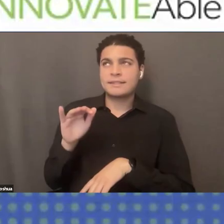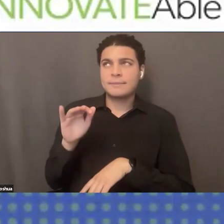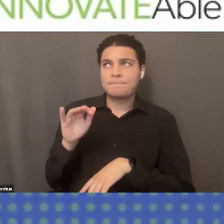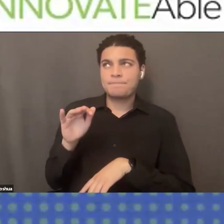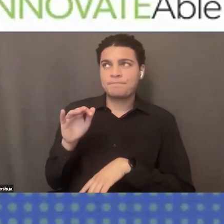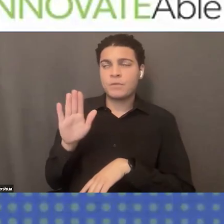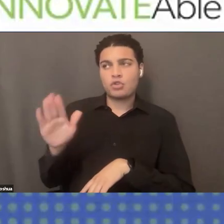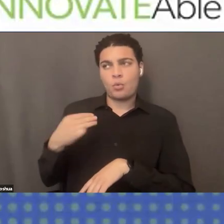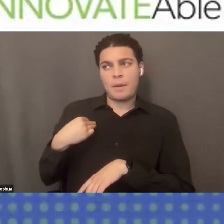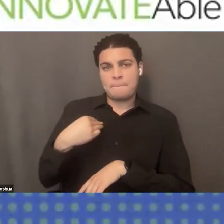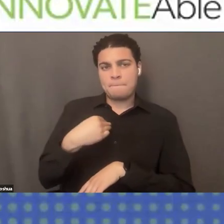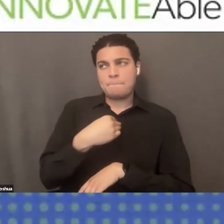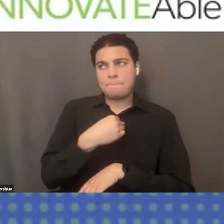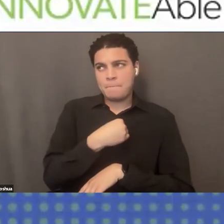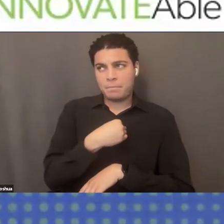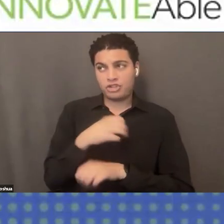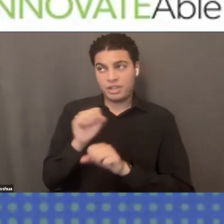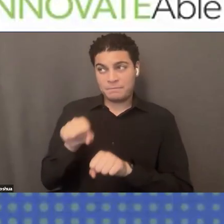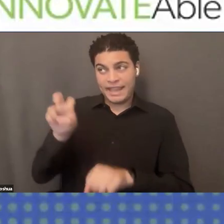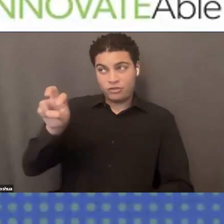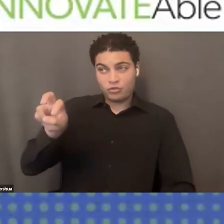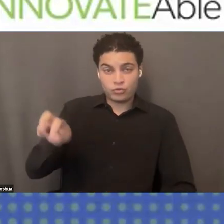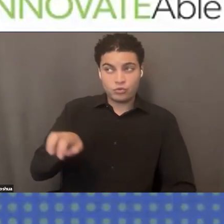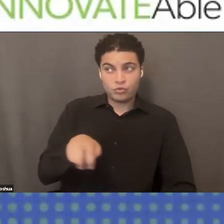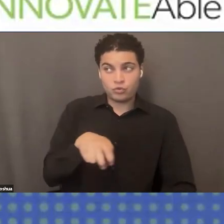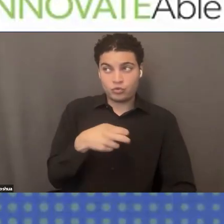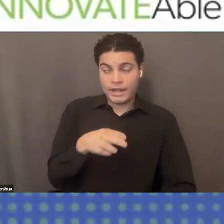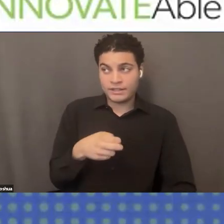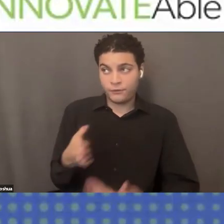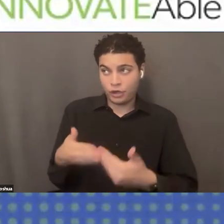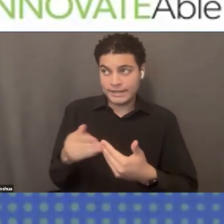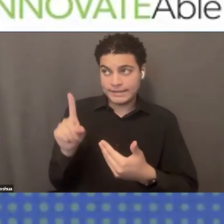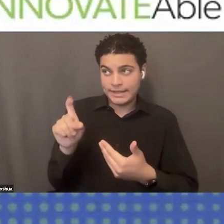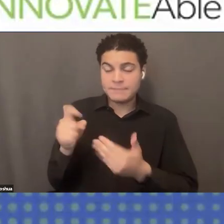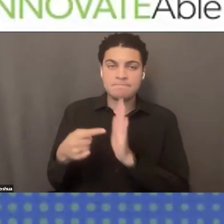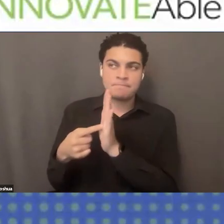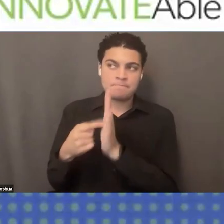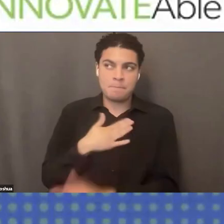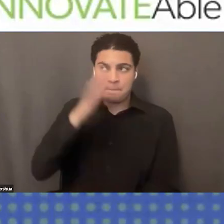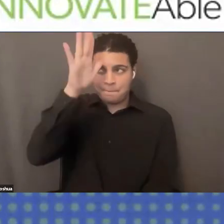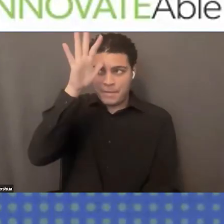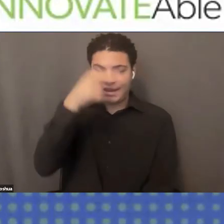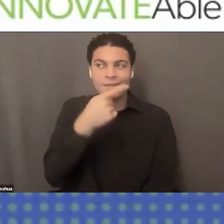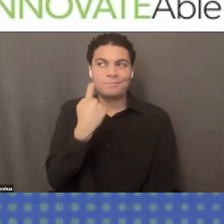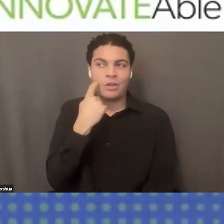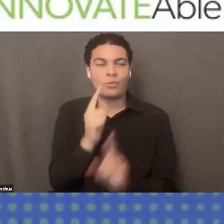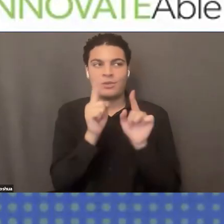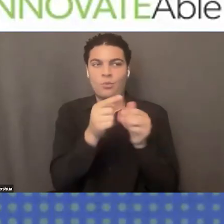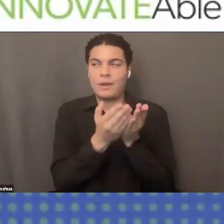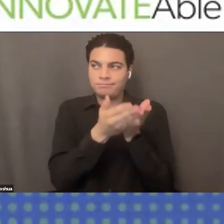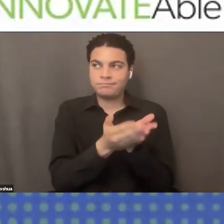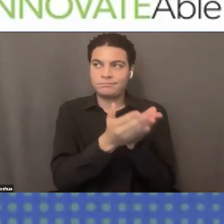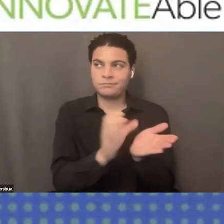the membership? I'm thinking my dad went on a cruise by himself, and the whole time I was worried about when he would go on